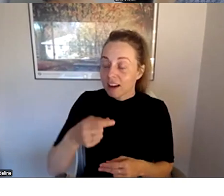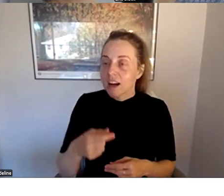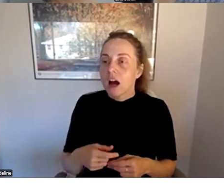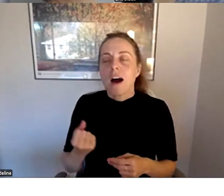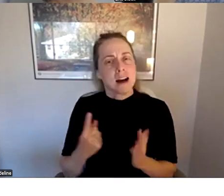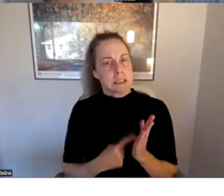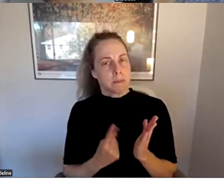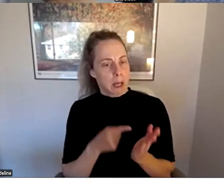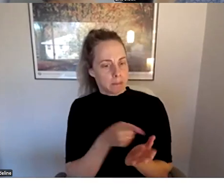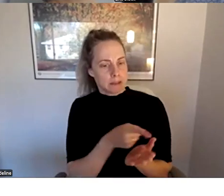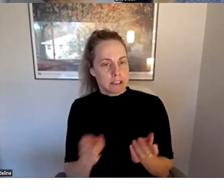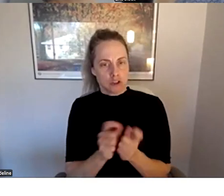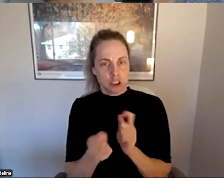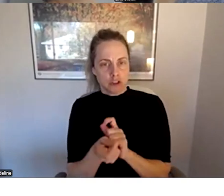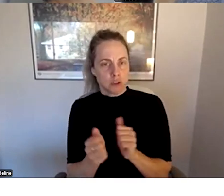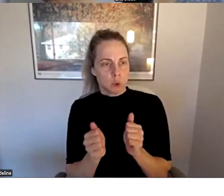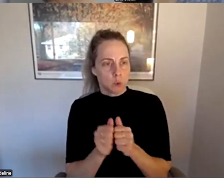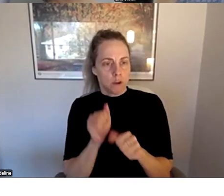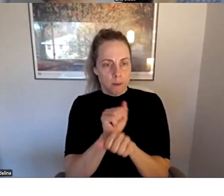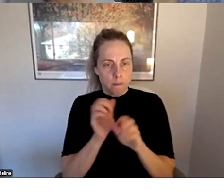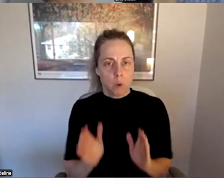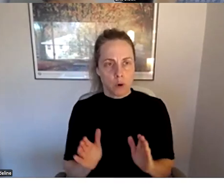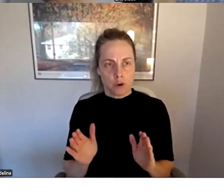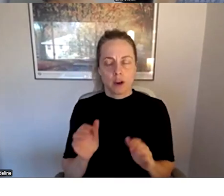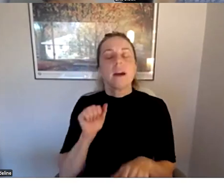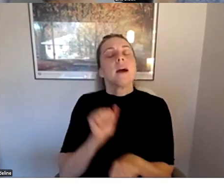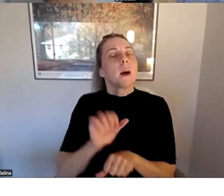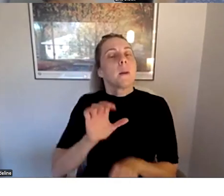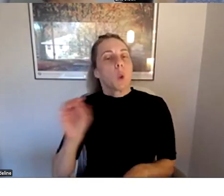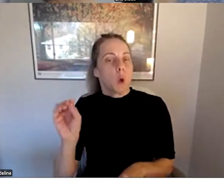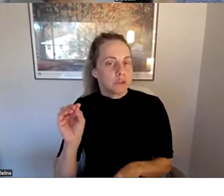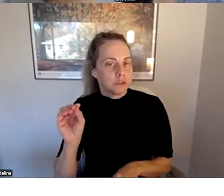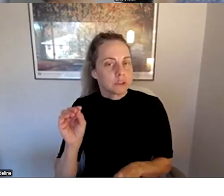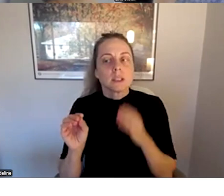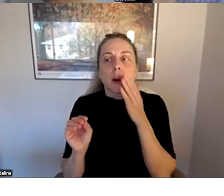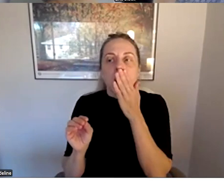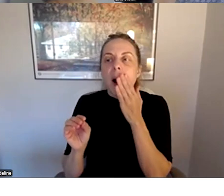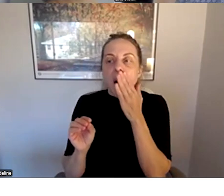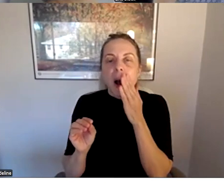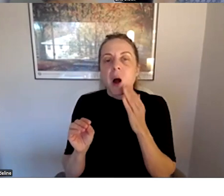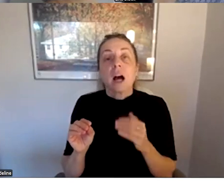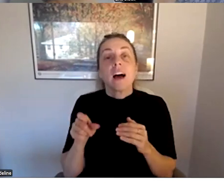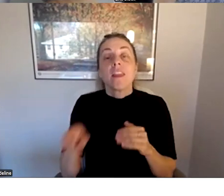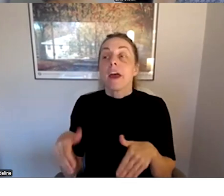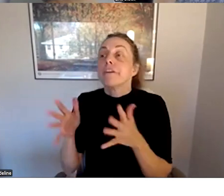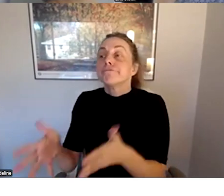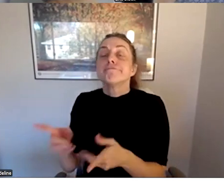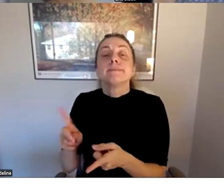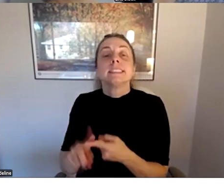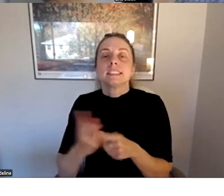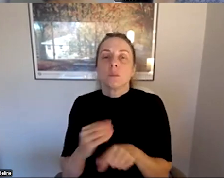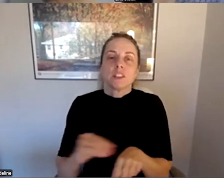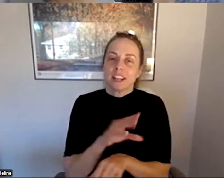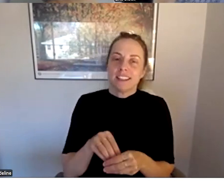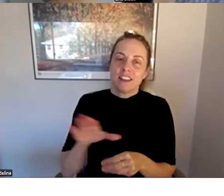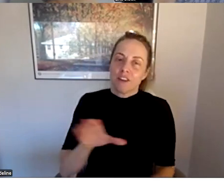these changes with employers aren't done until somebody's affected in their agency. So